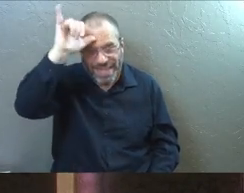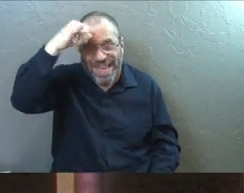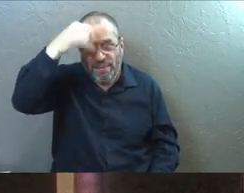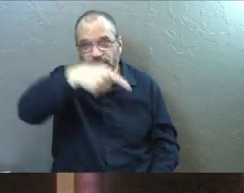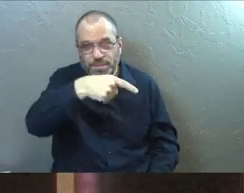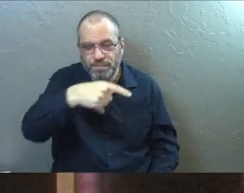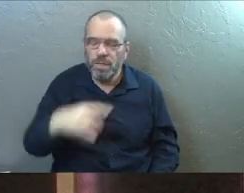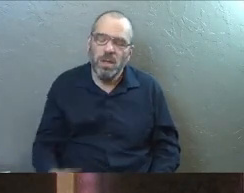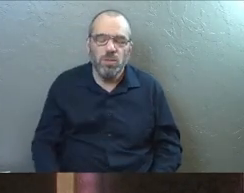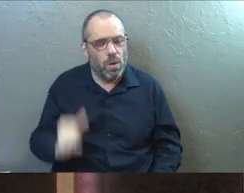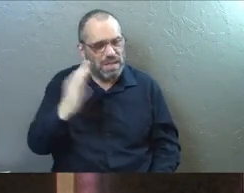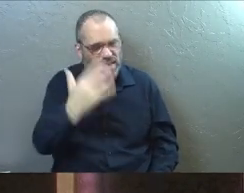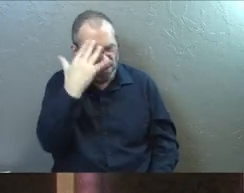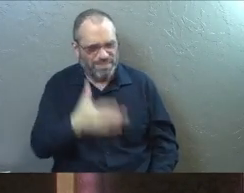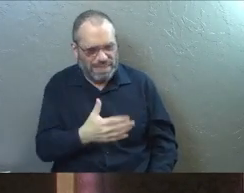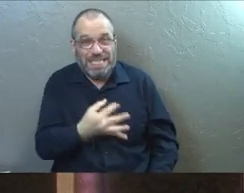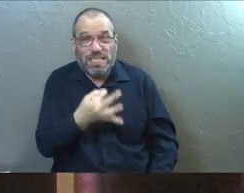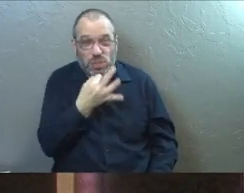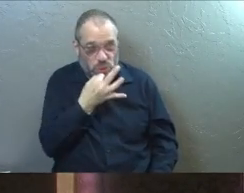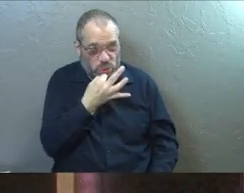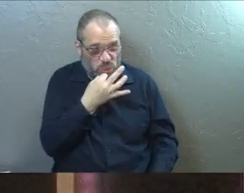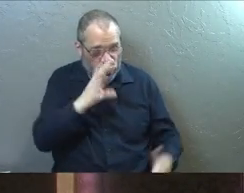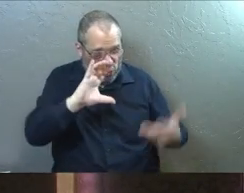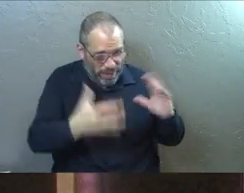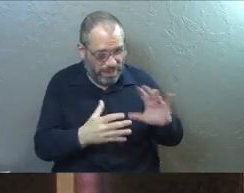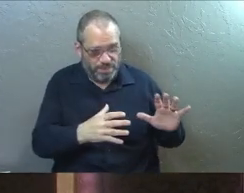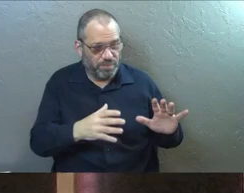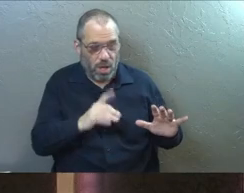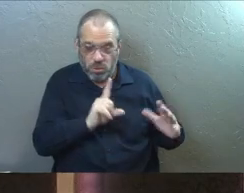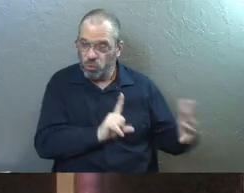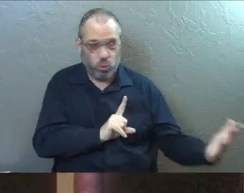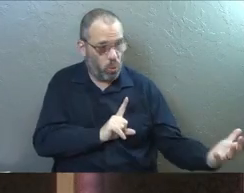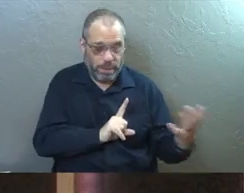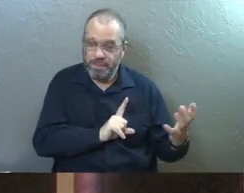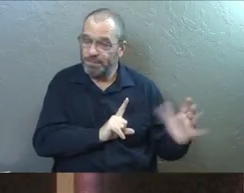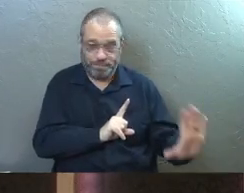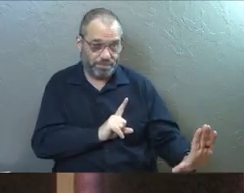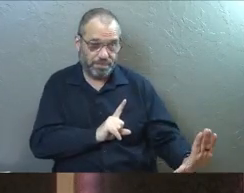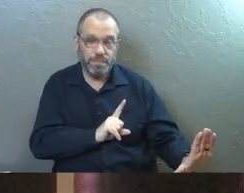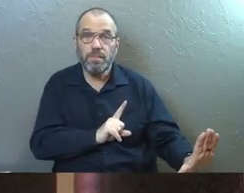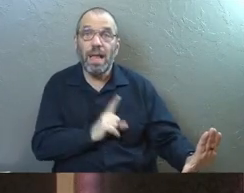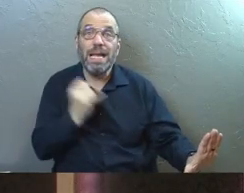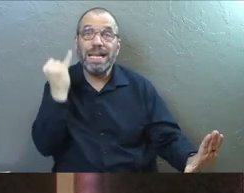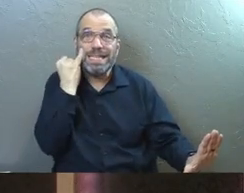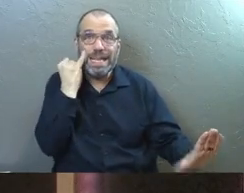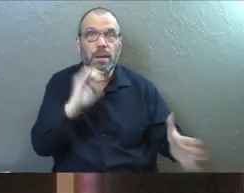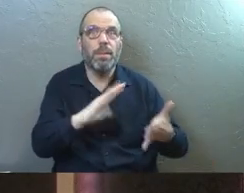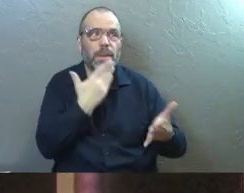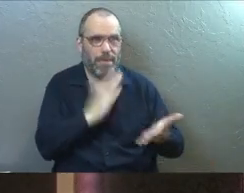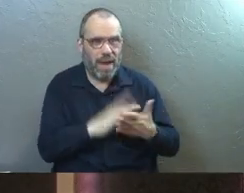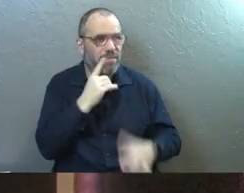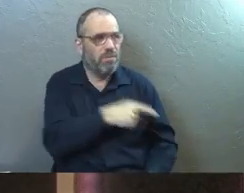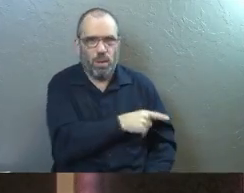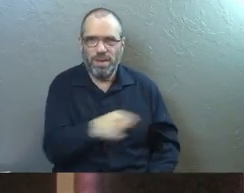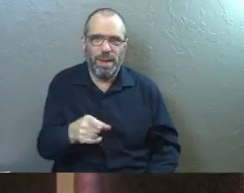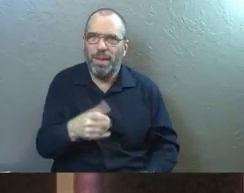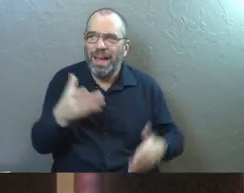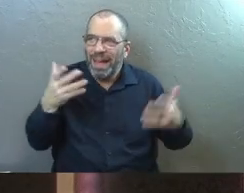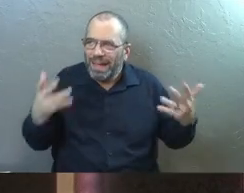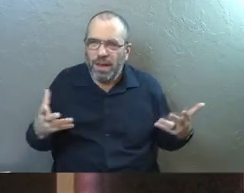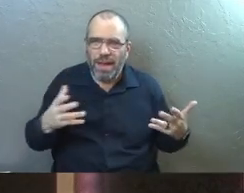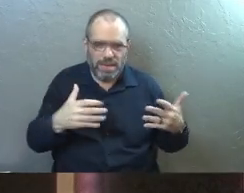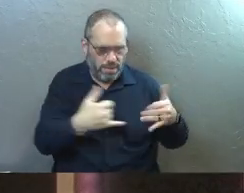goes. So God knows they're just about to lose their minds. They better not come here because it'll go bad for them. There has to